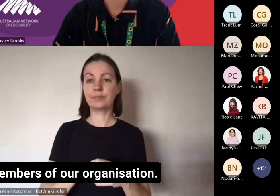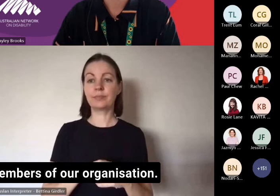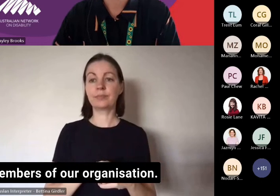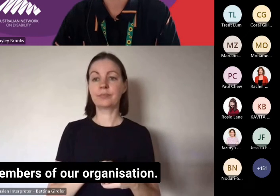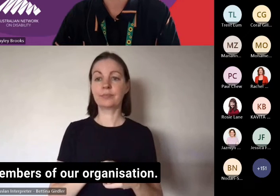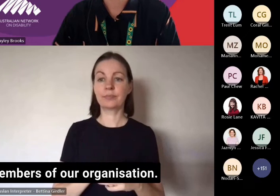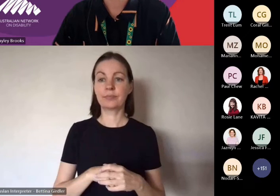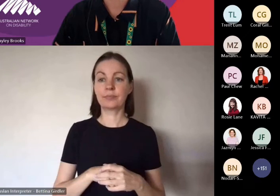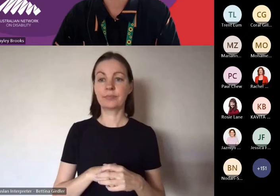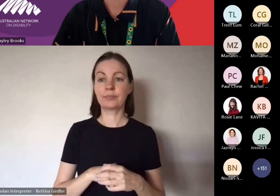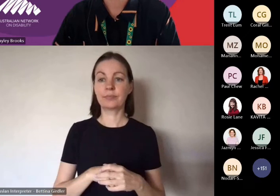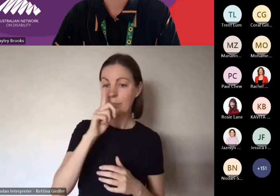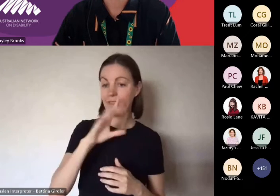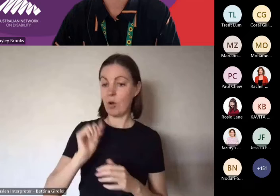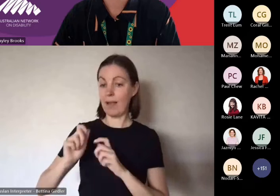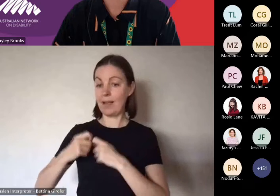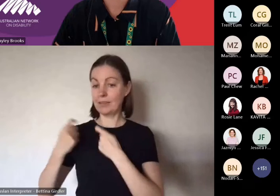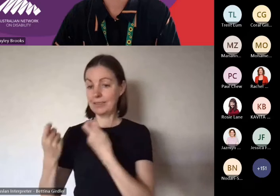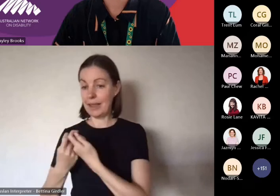of our organisation.